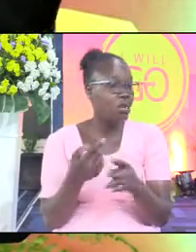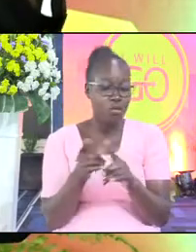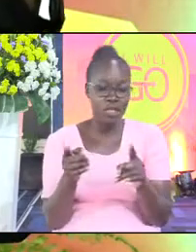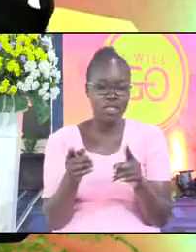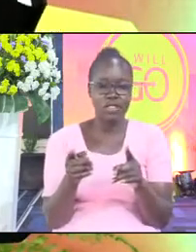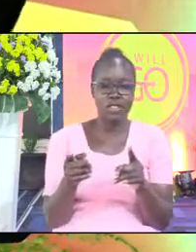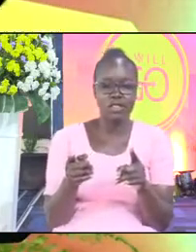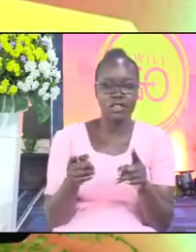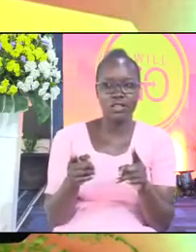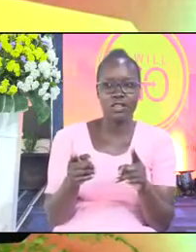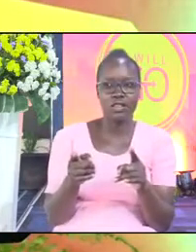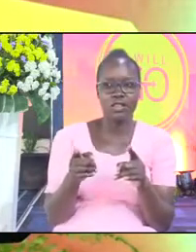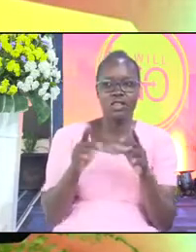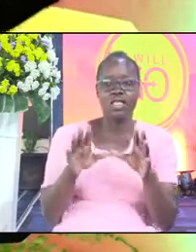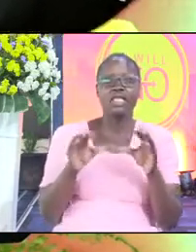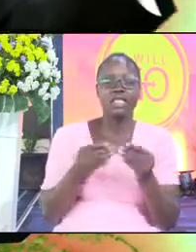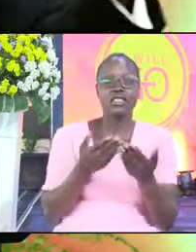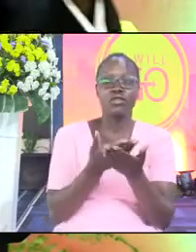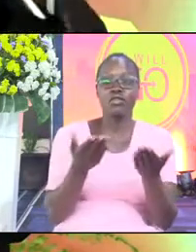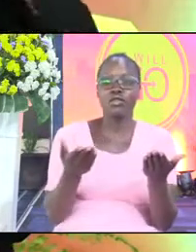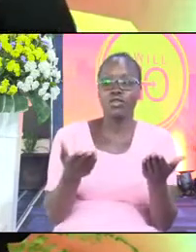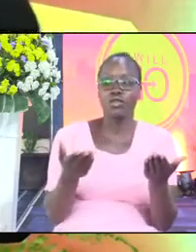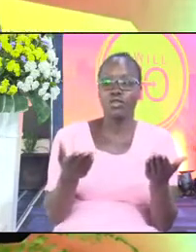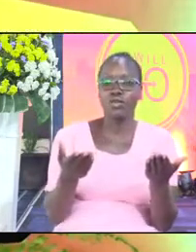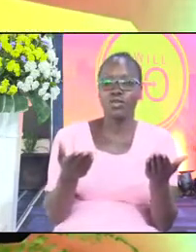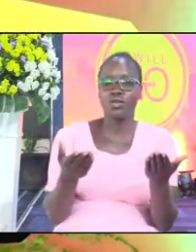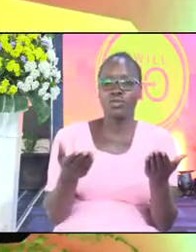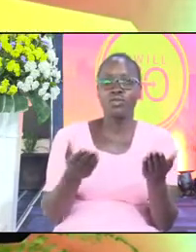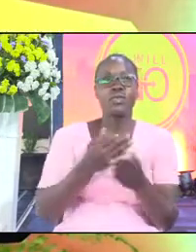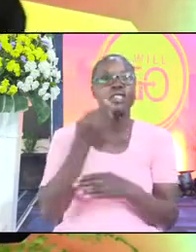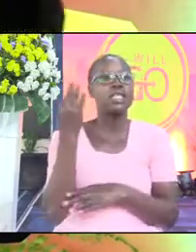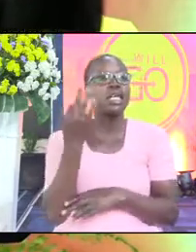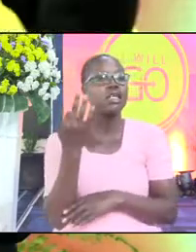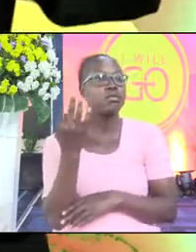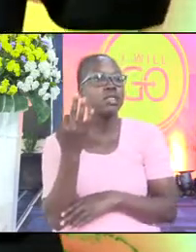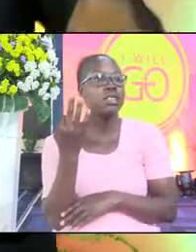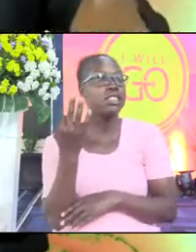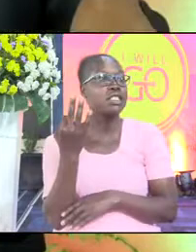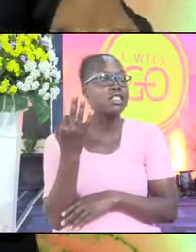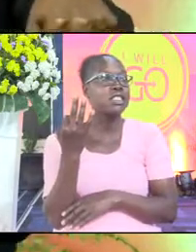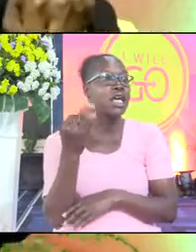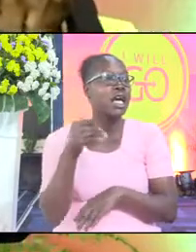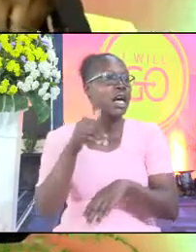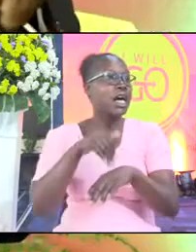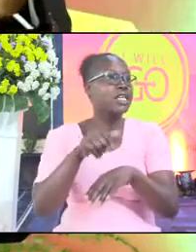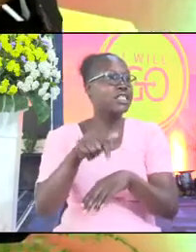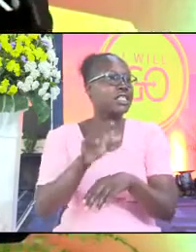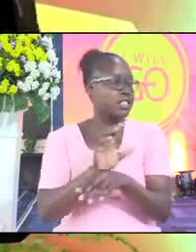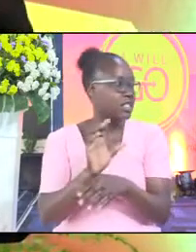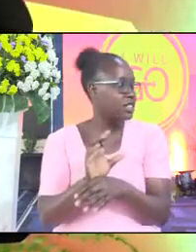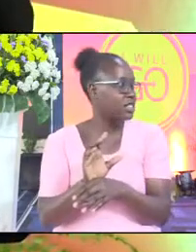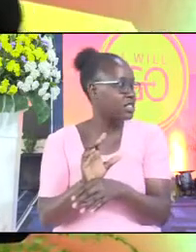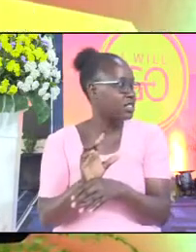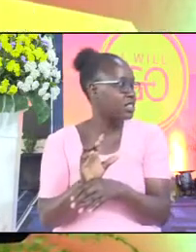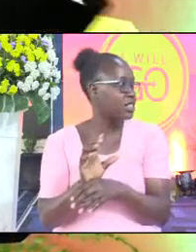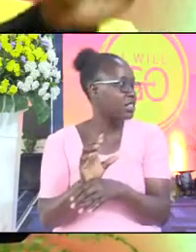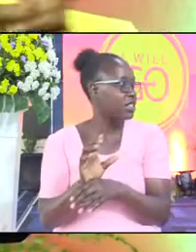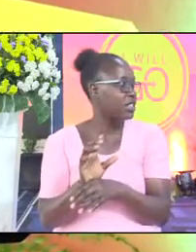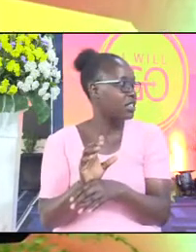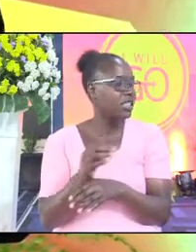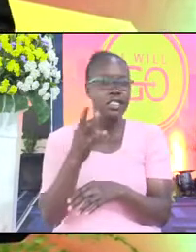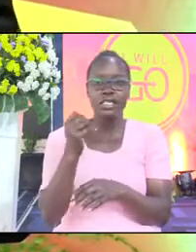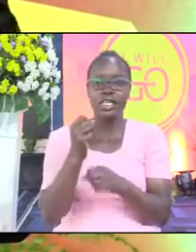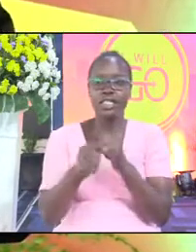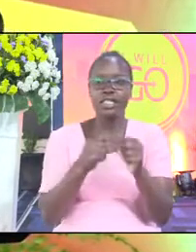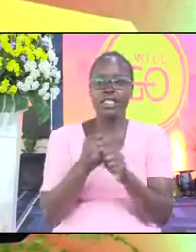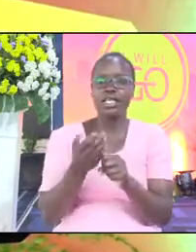But preceding you, I preached at this church in 30